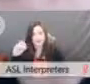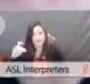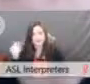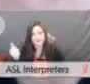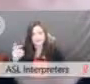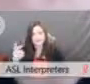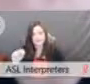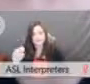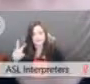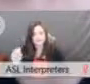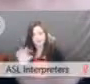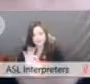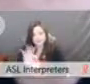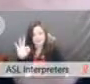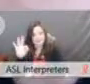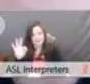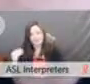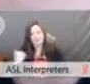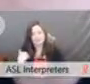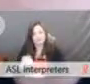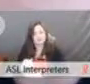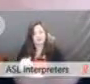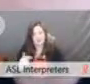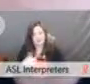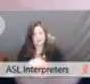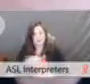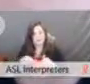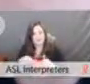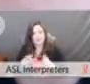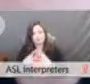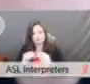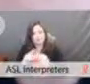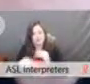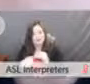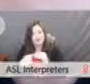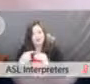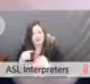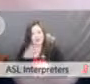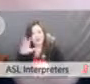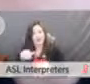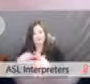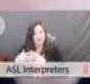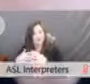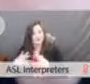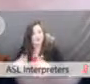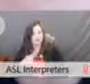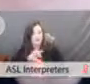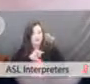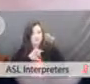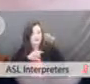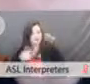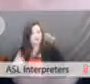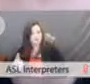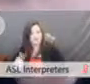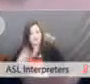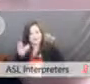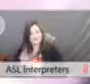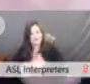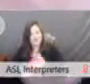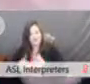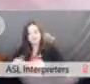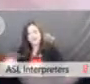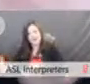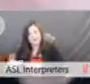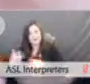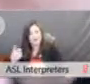News at 9, we did a story on an African-American police officer who died from COVID.